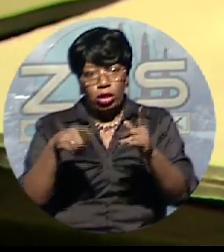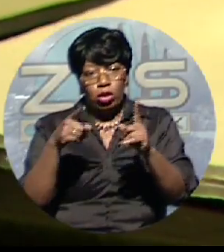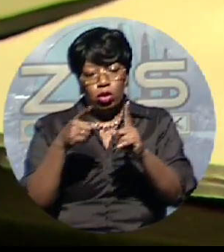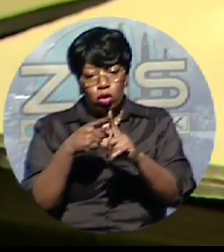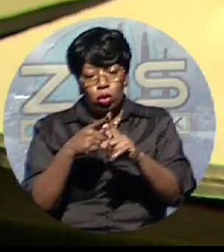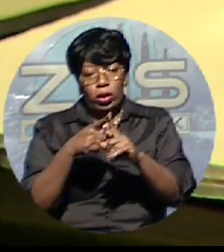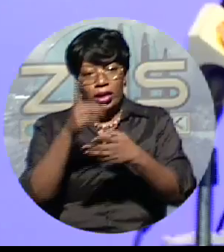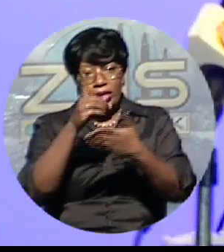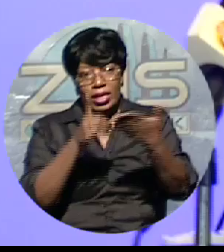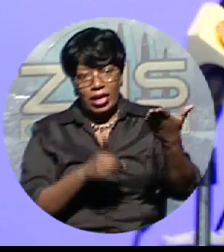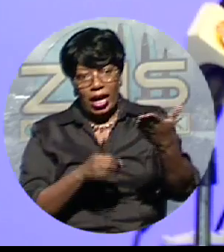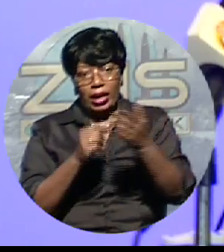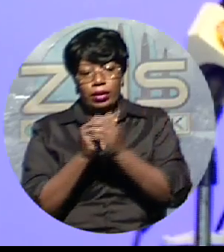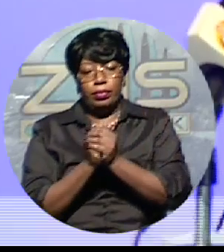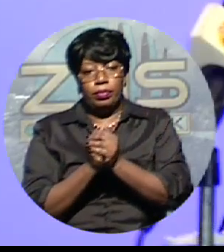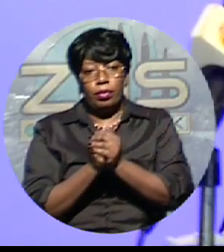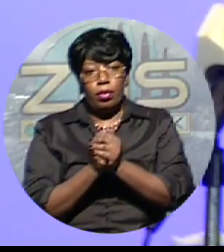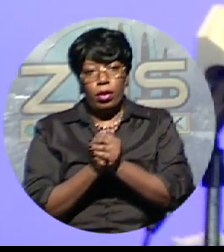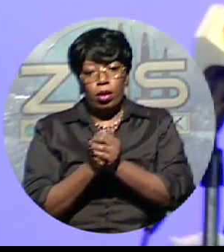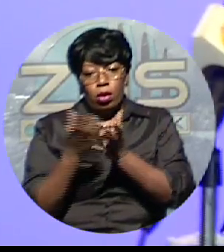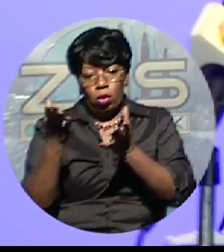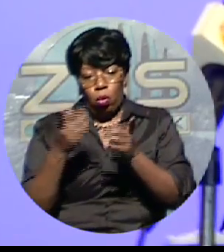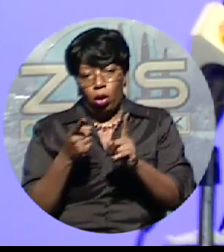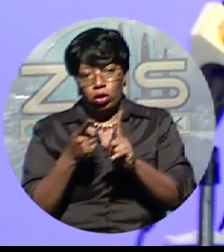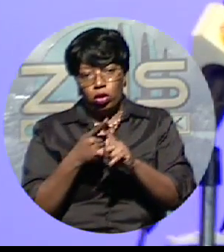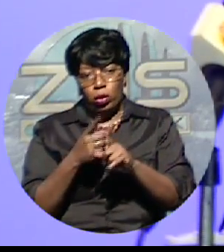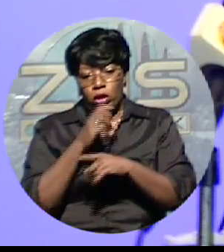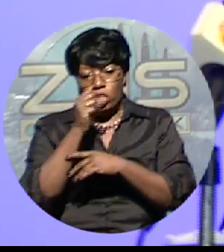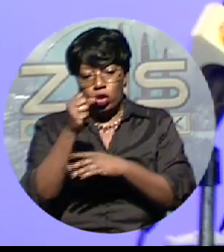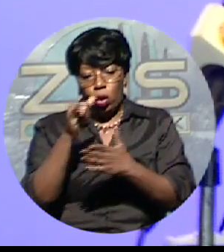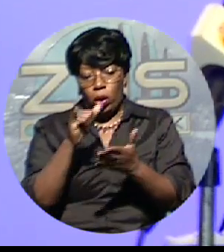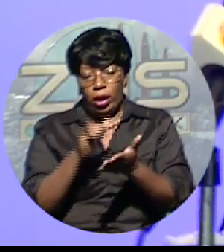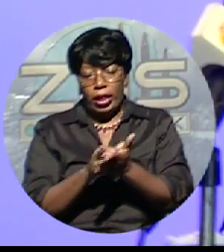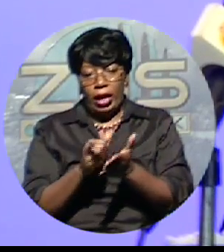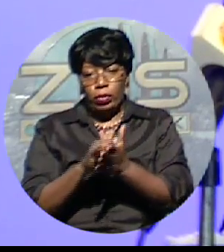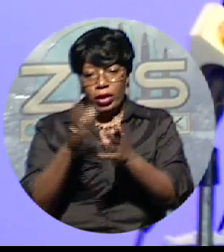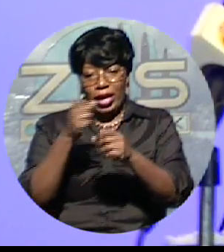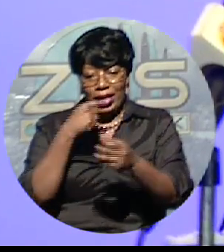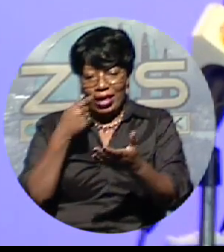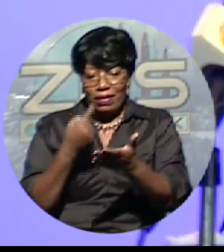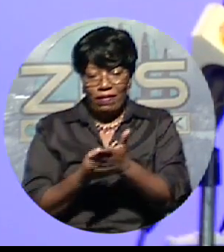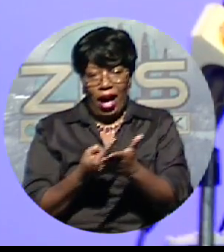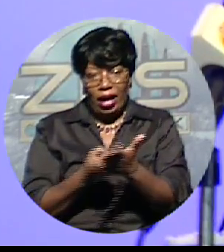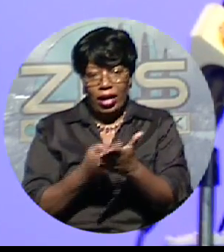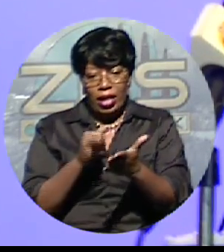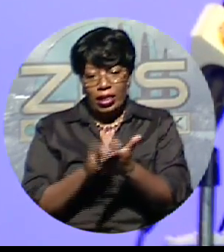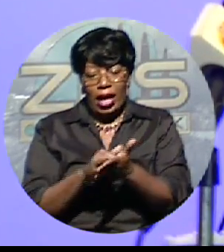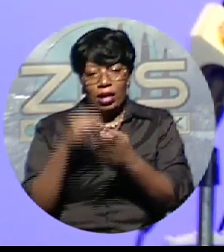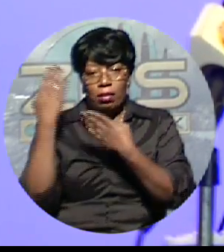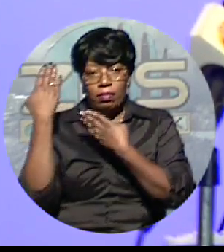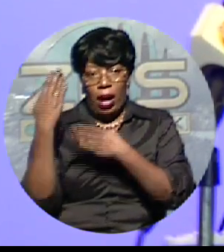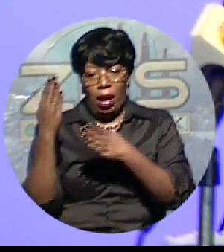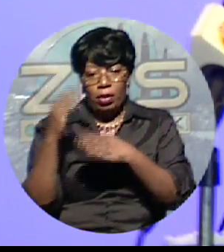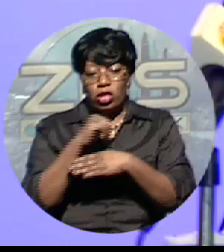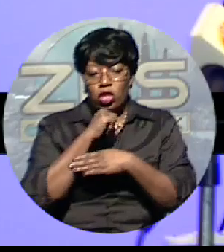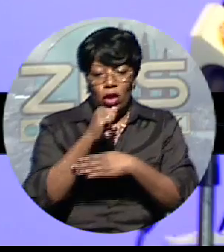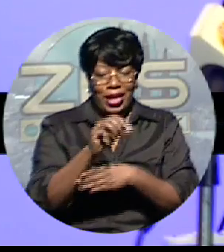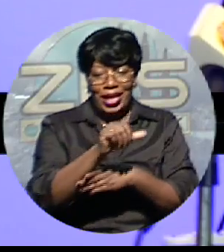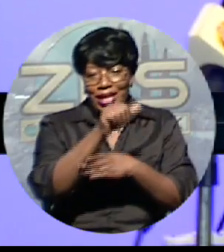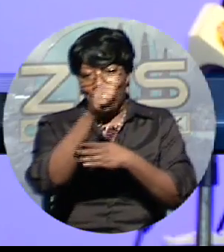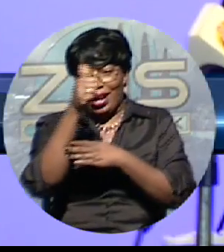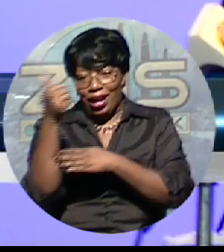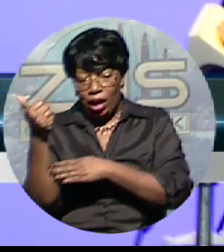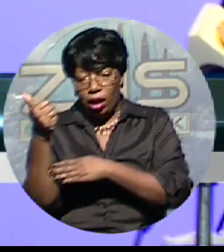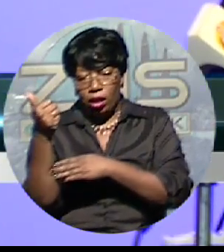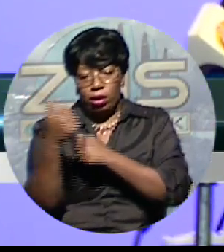architectural designs. Ensure we capture the fact that the Bahamas, unlike any other country